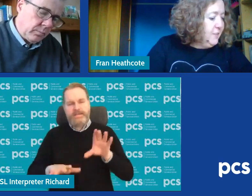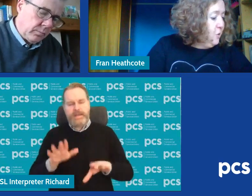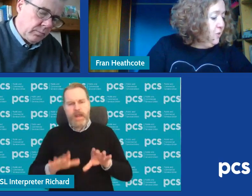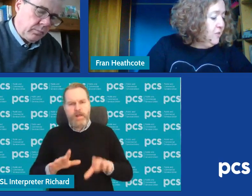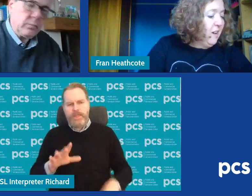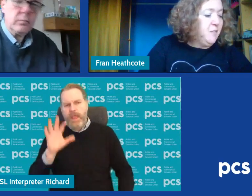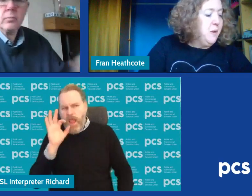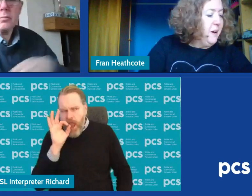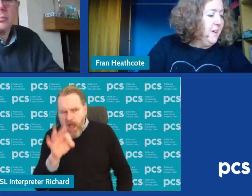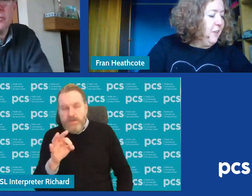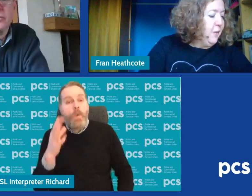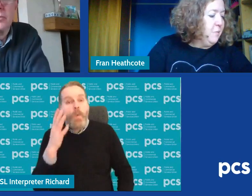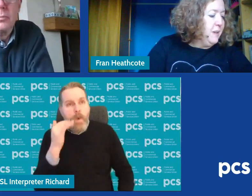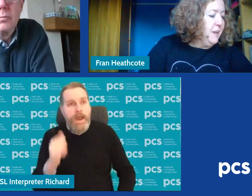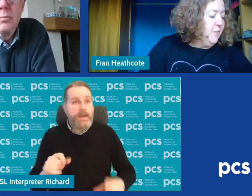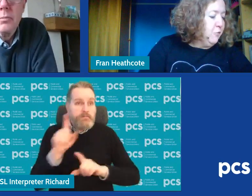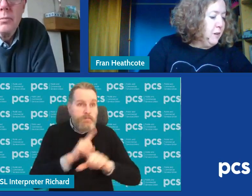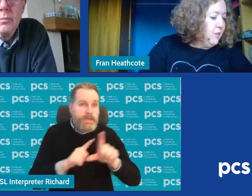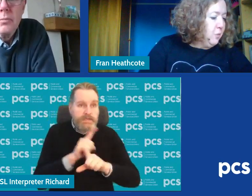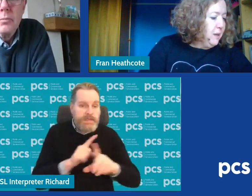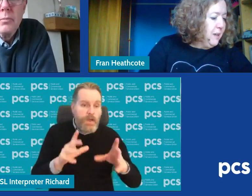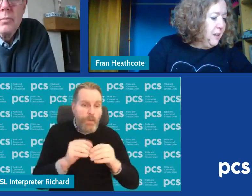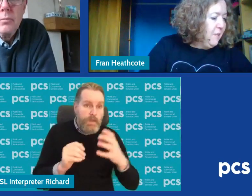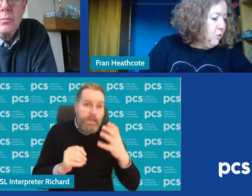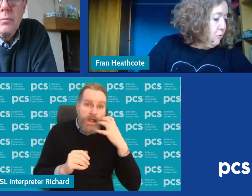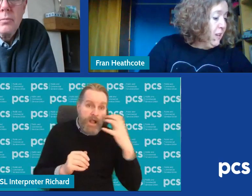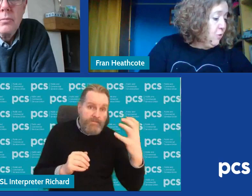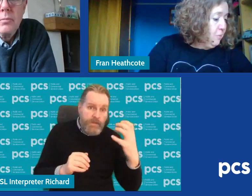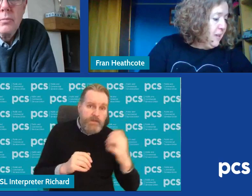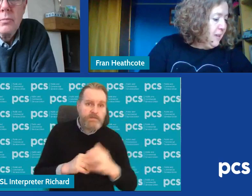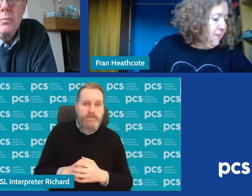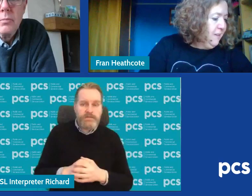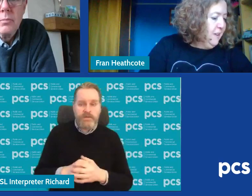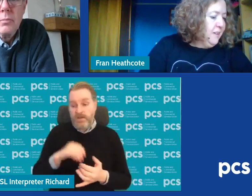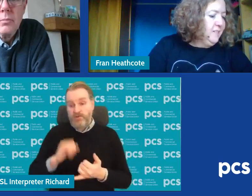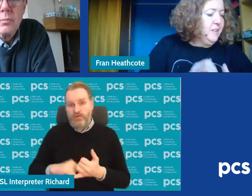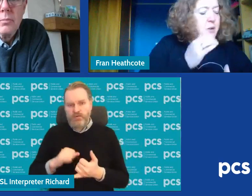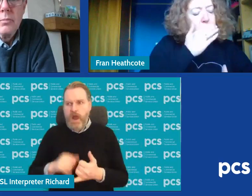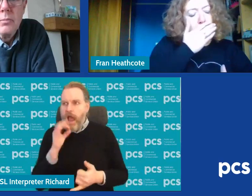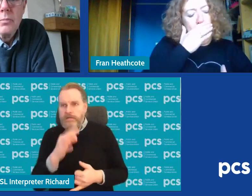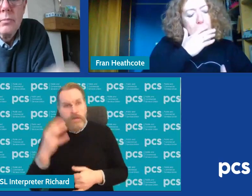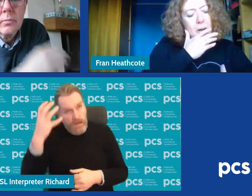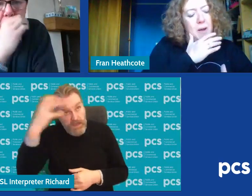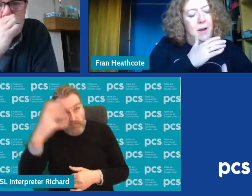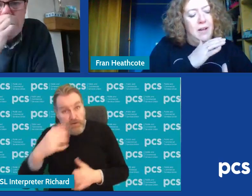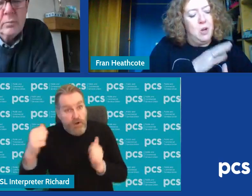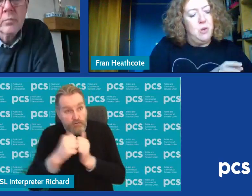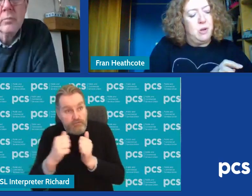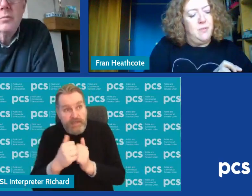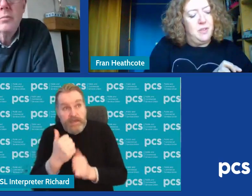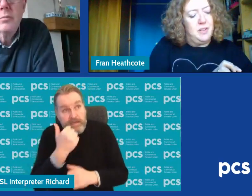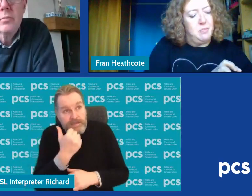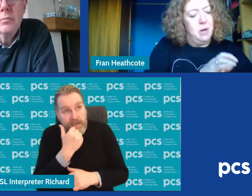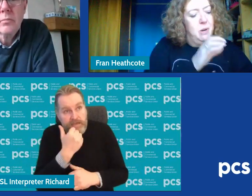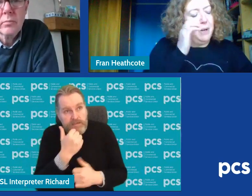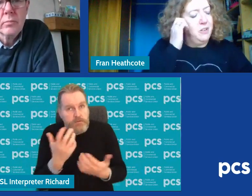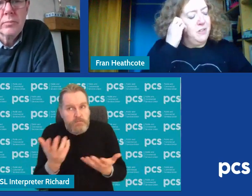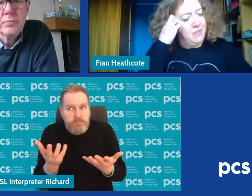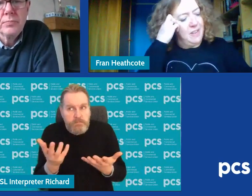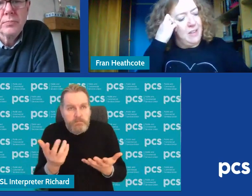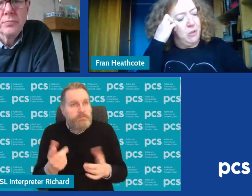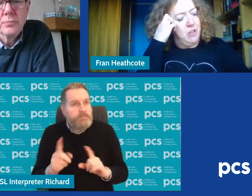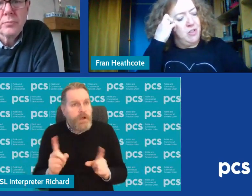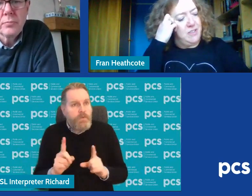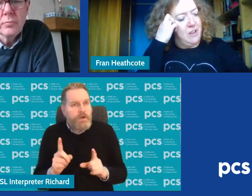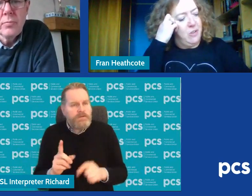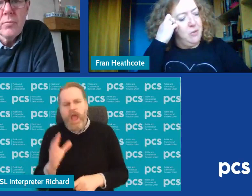and Susan's, have the government even agreed to a meeting? So I know you covered this, Mark, but I don't know if